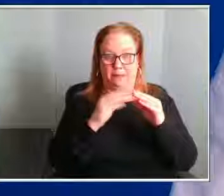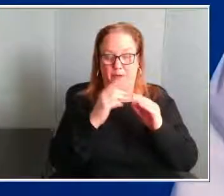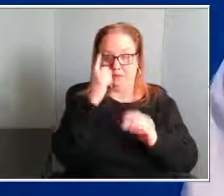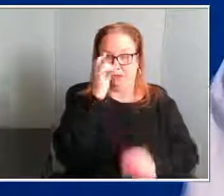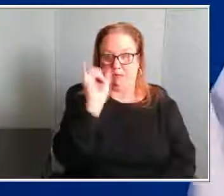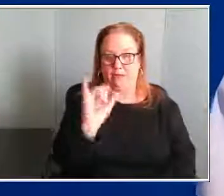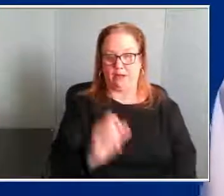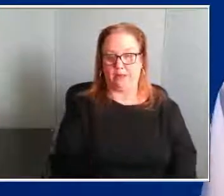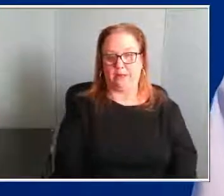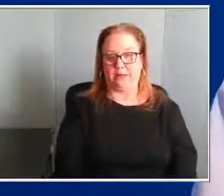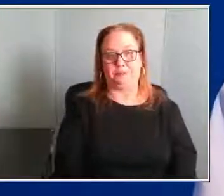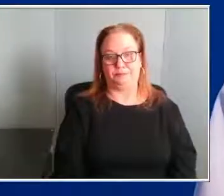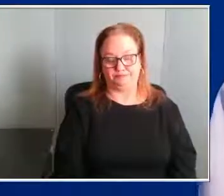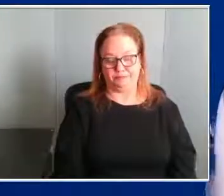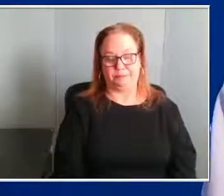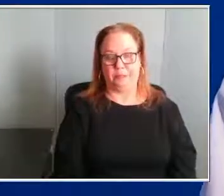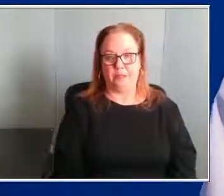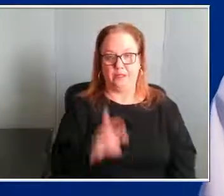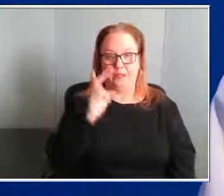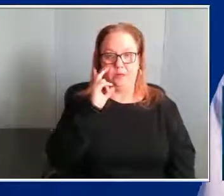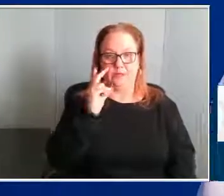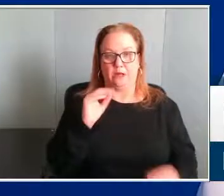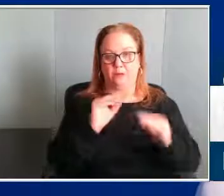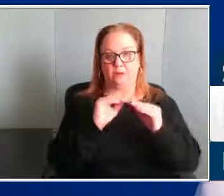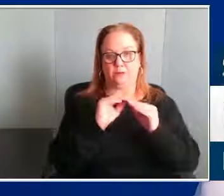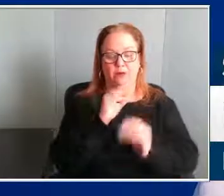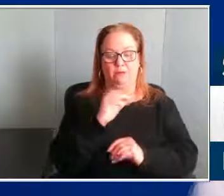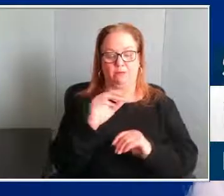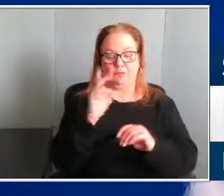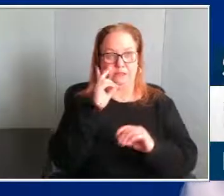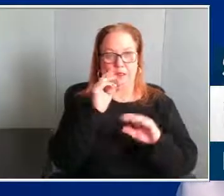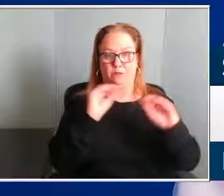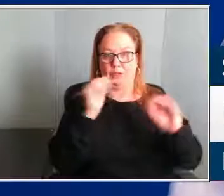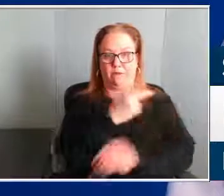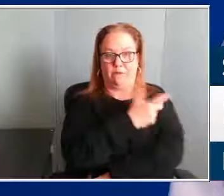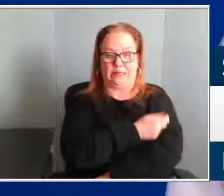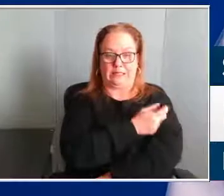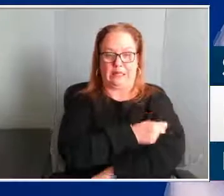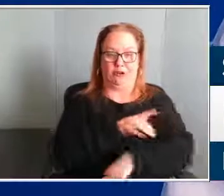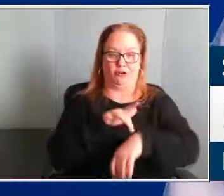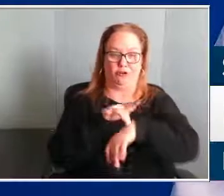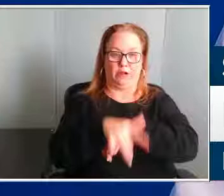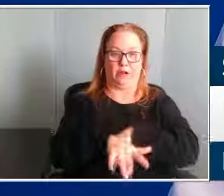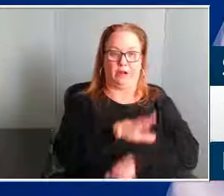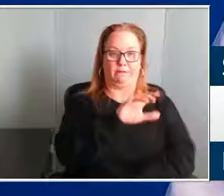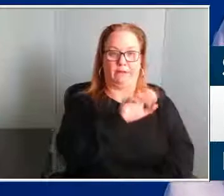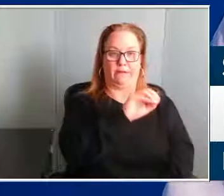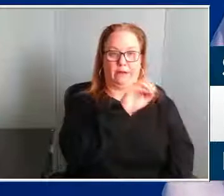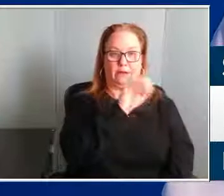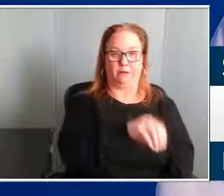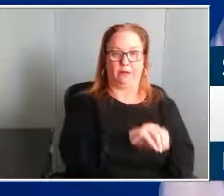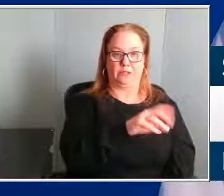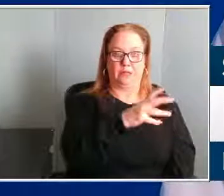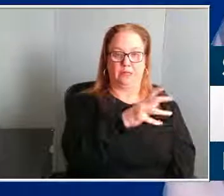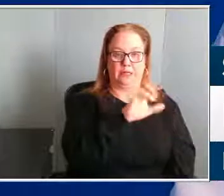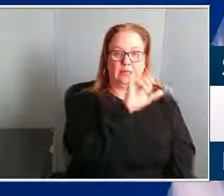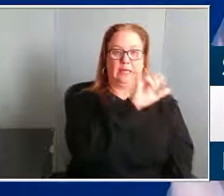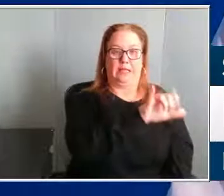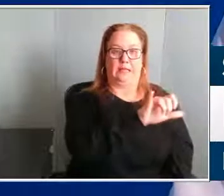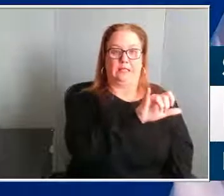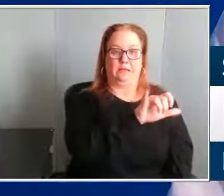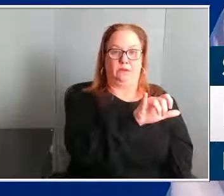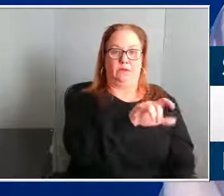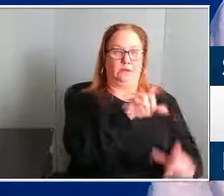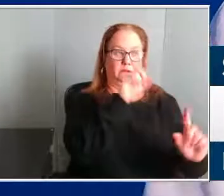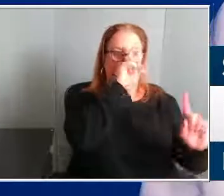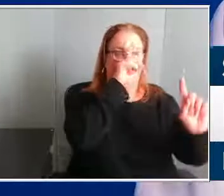We saw what we had when we had no vaccine. The 50%, that is what the original goal